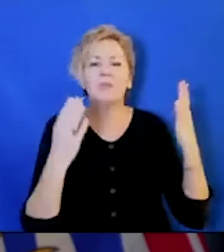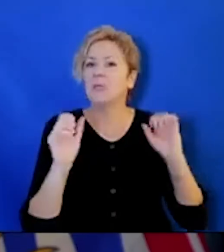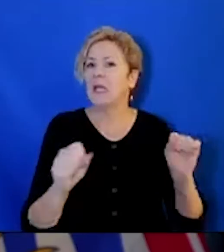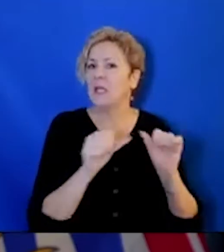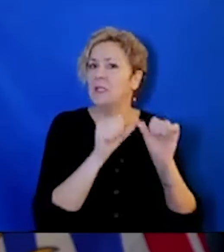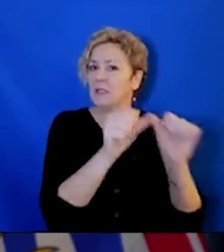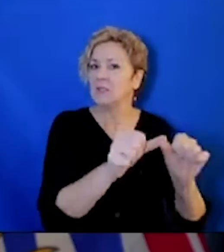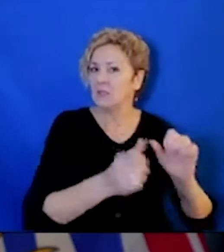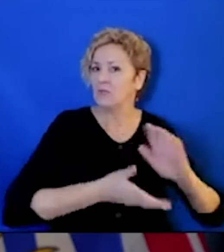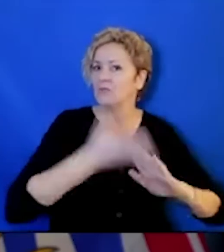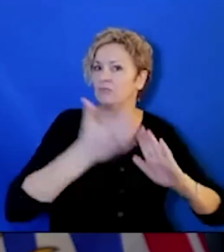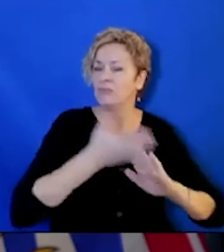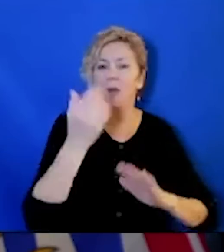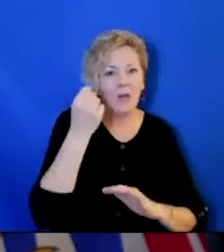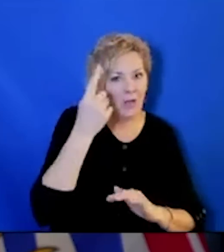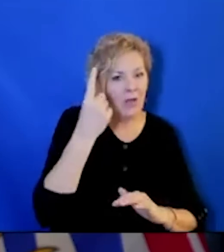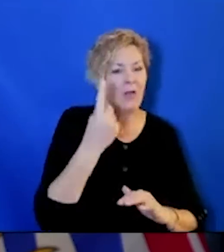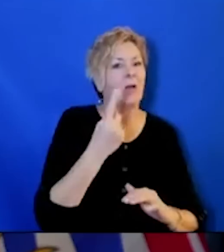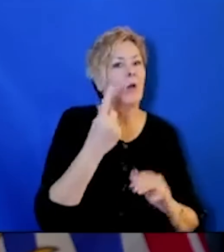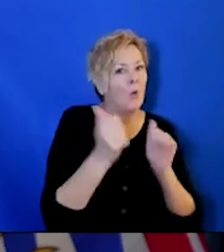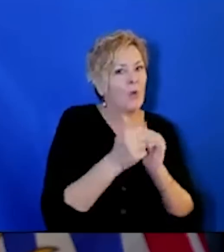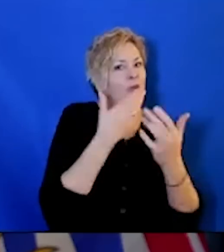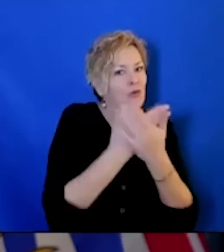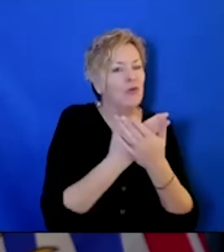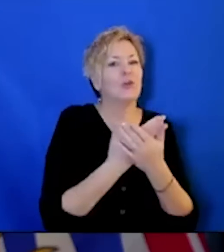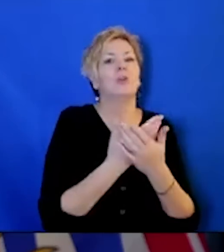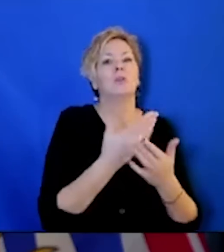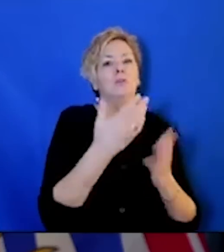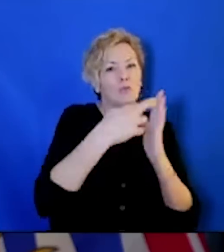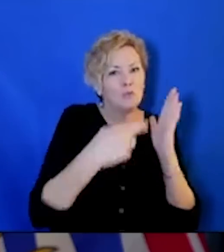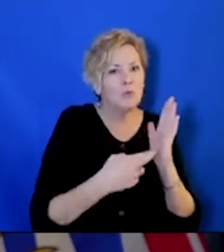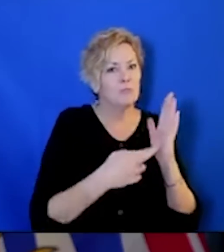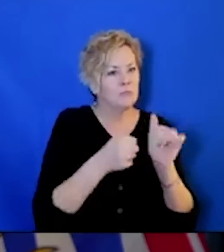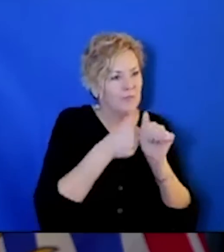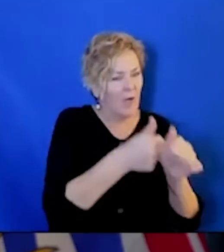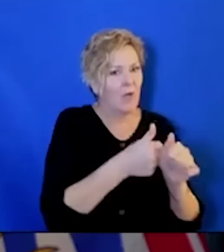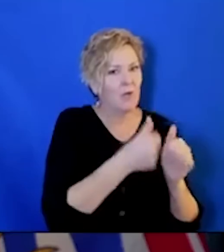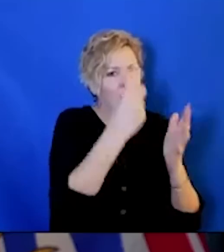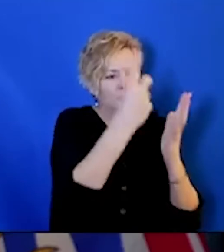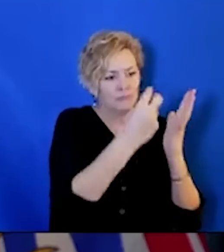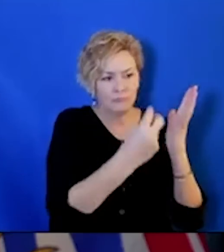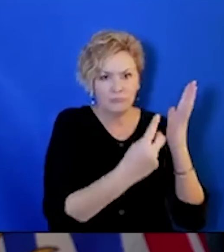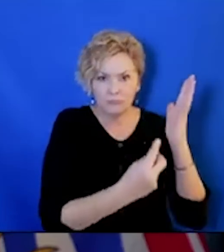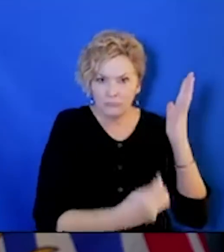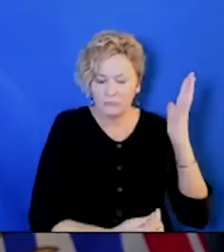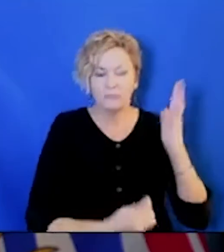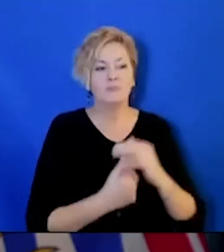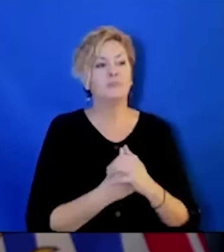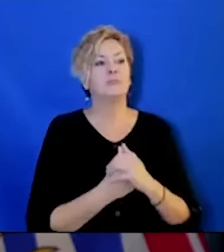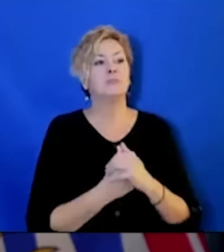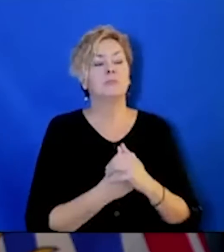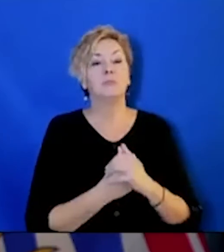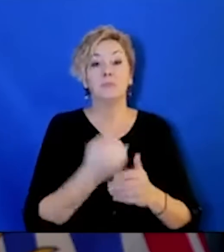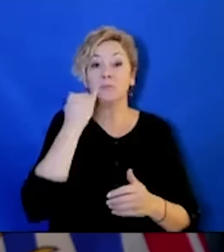safety measures in place. You can still go to work, but if you are able, this is a time to take a